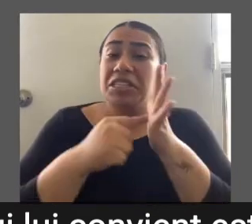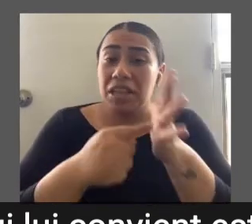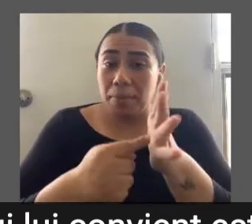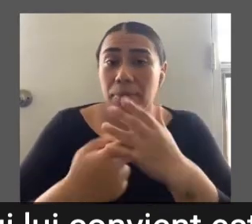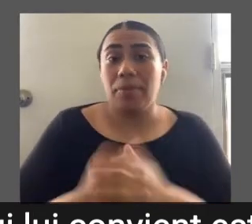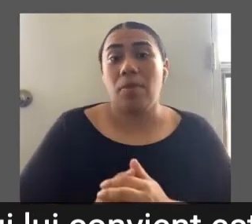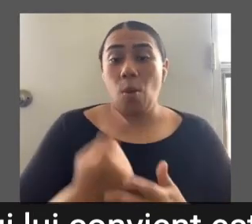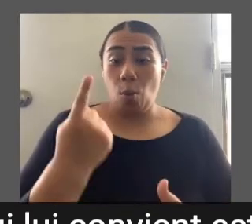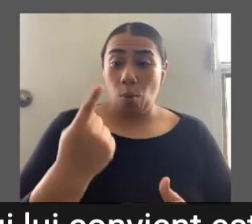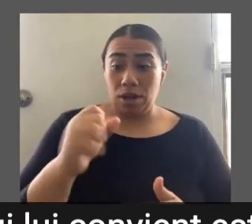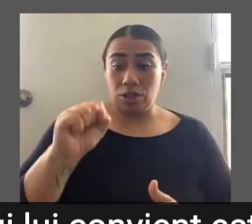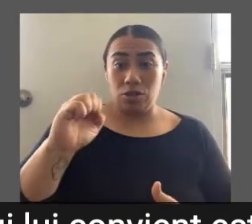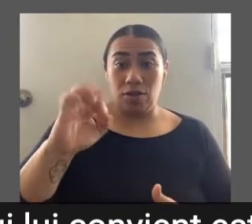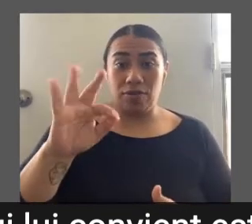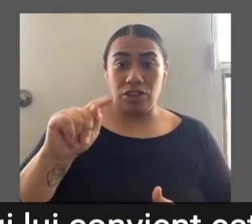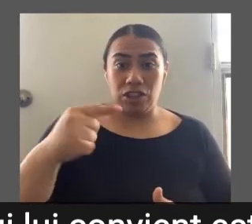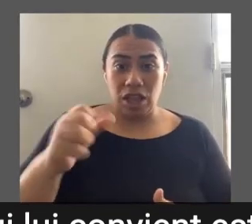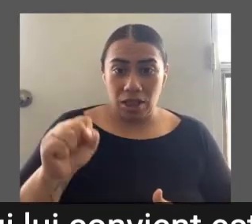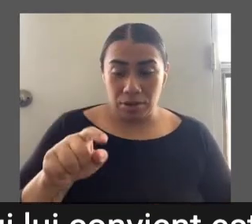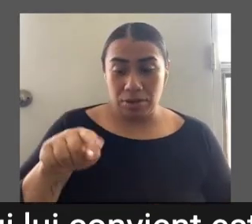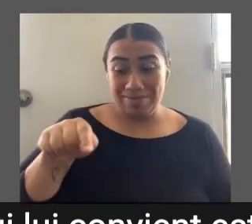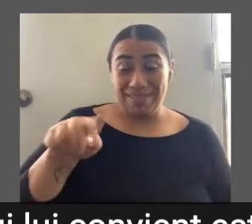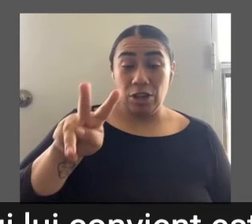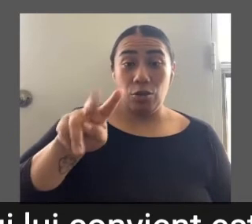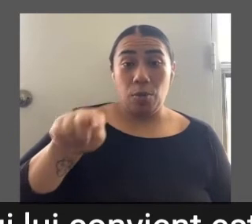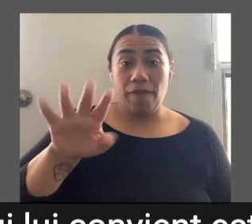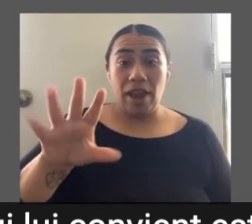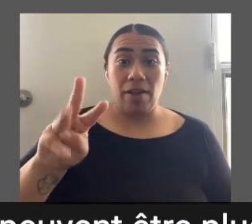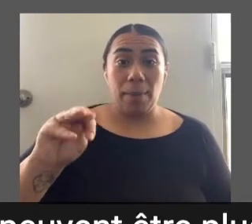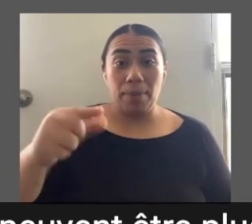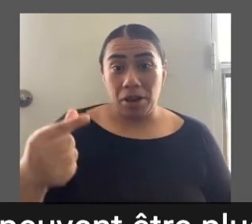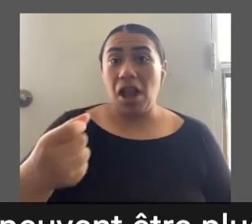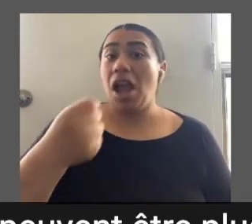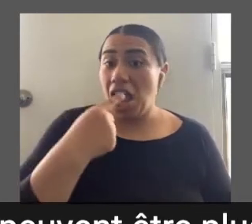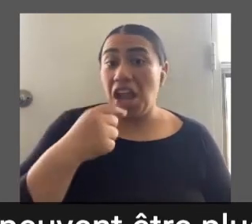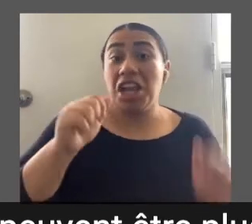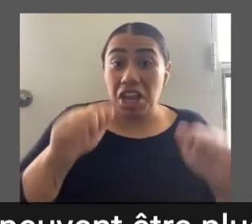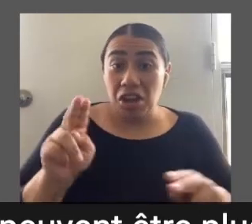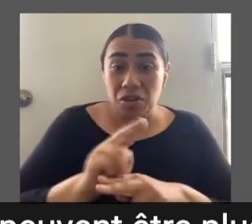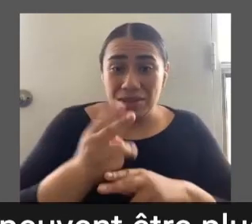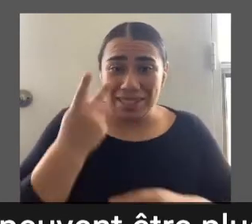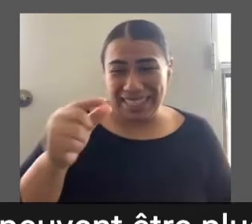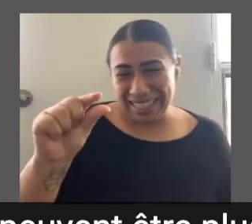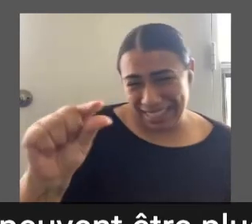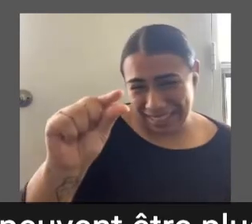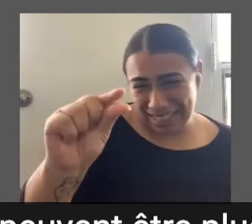the dose that works for them is 2.5 milligrams, they can opt to use soft gels